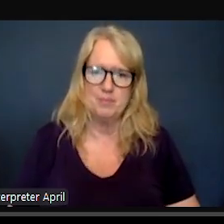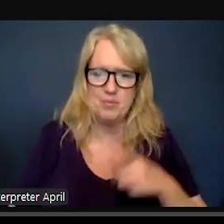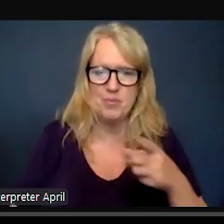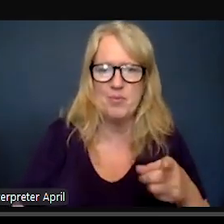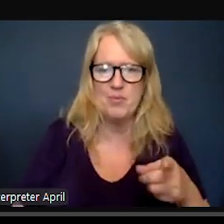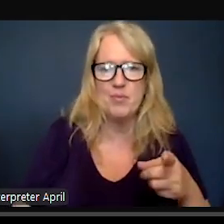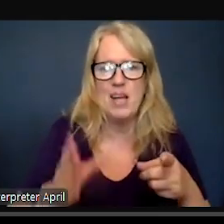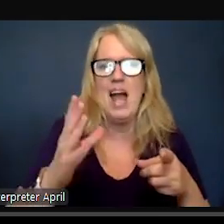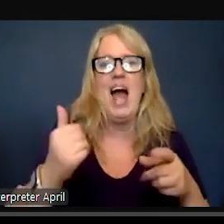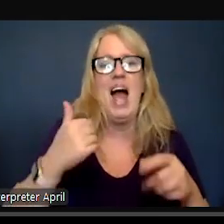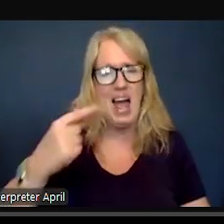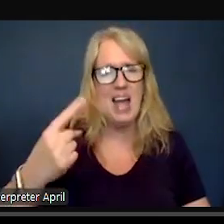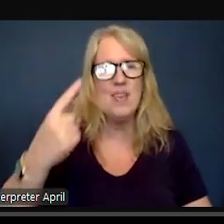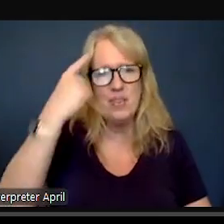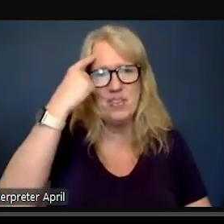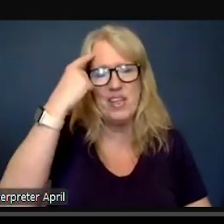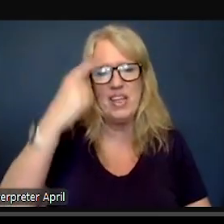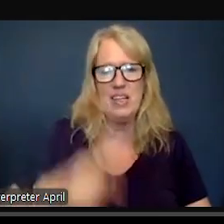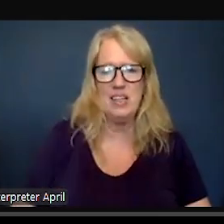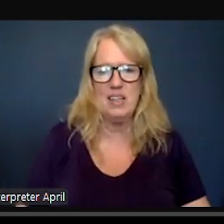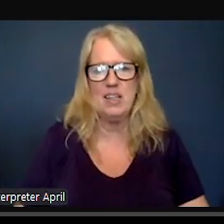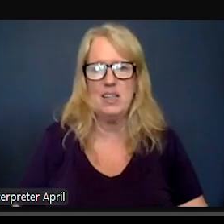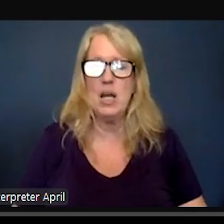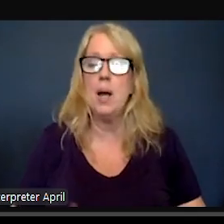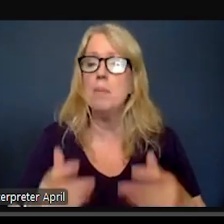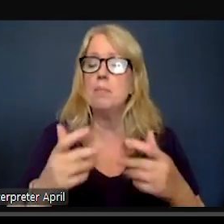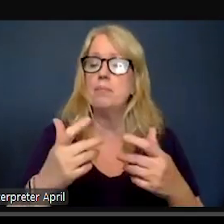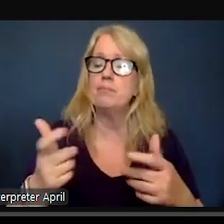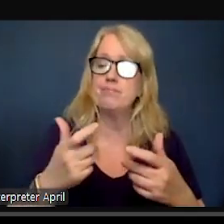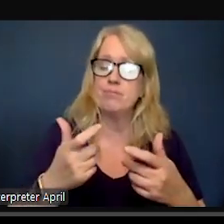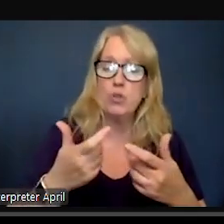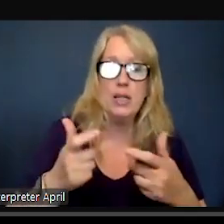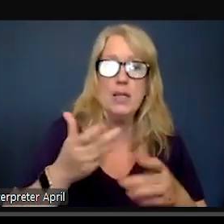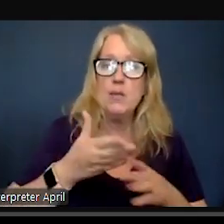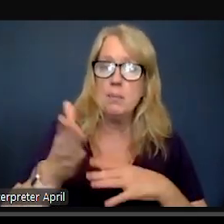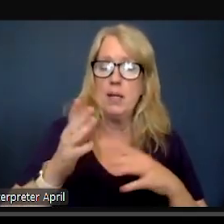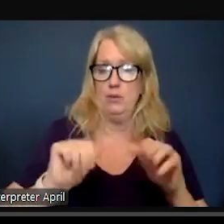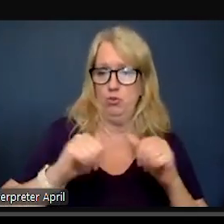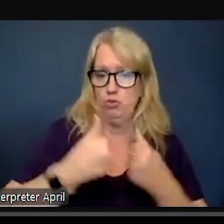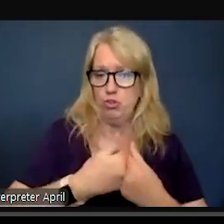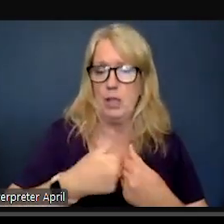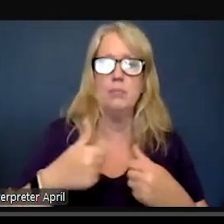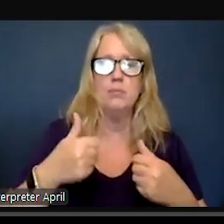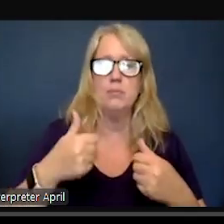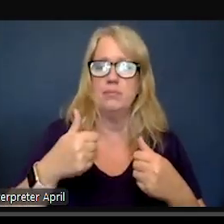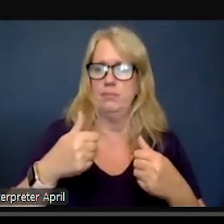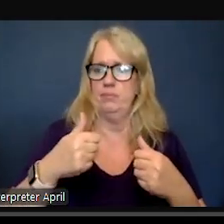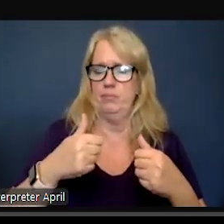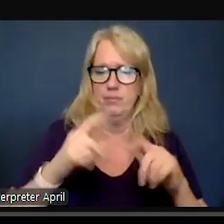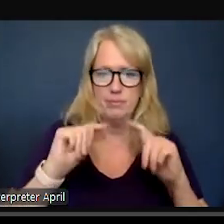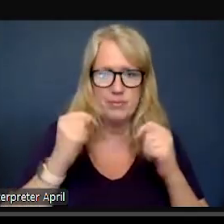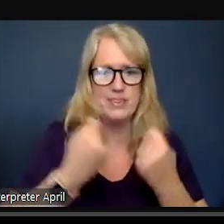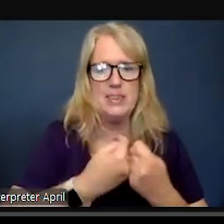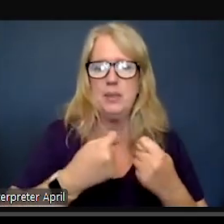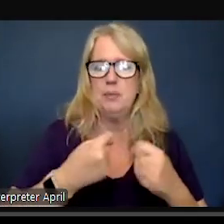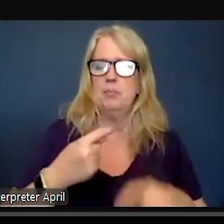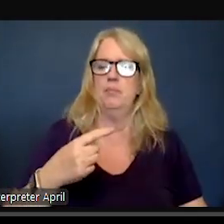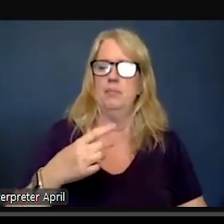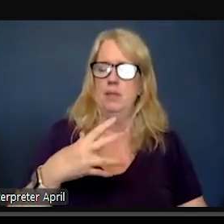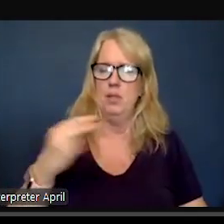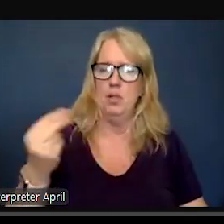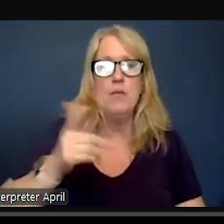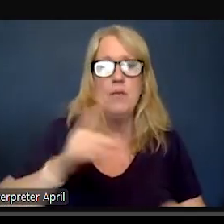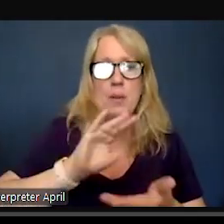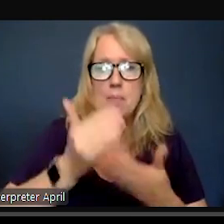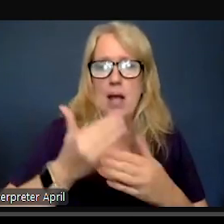Yeah, I think our main challenge was, we are a small but mighty team. So the amount